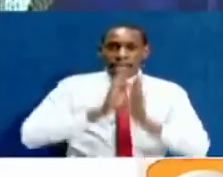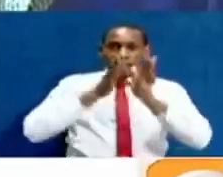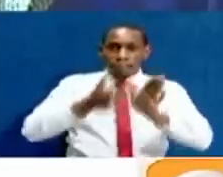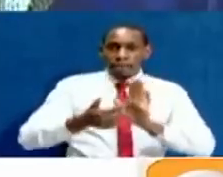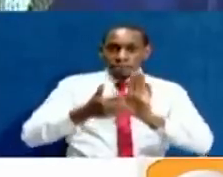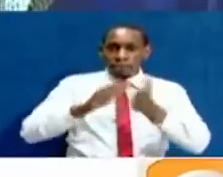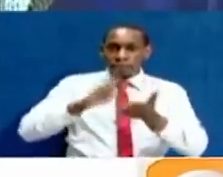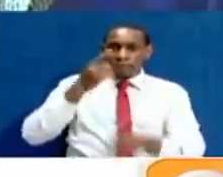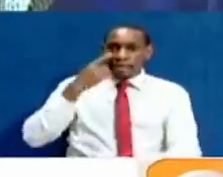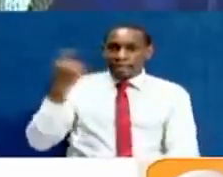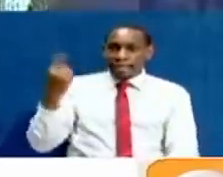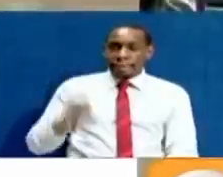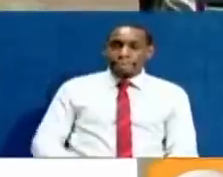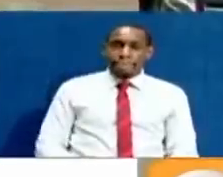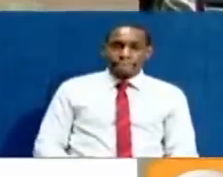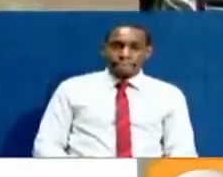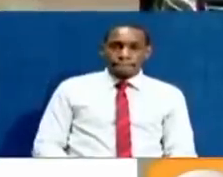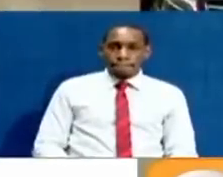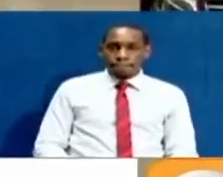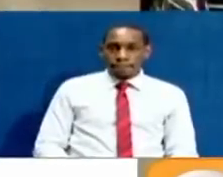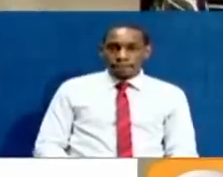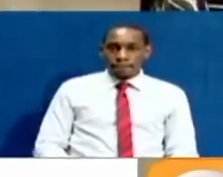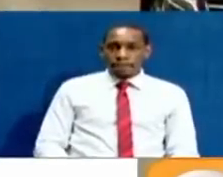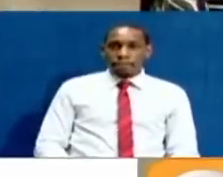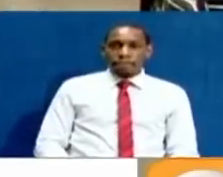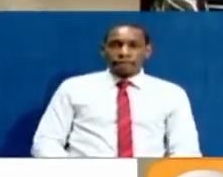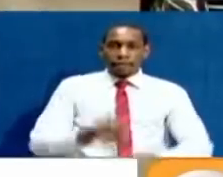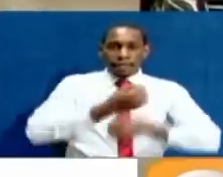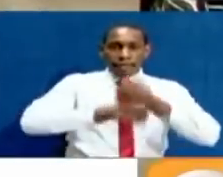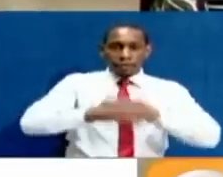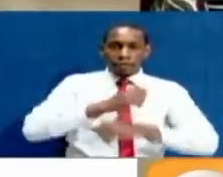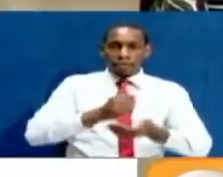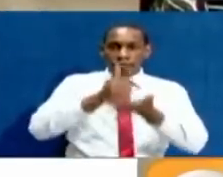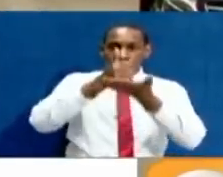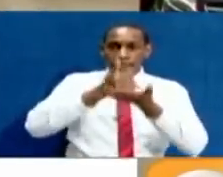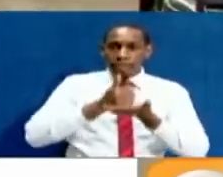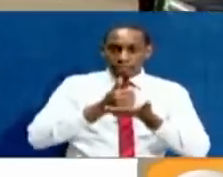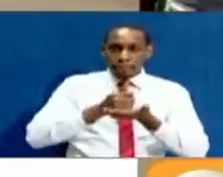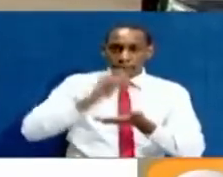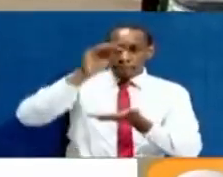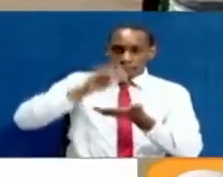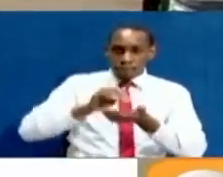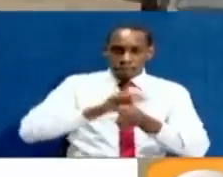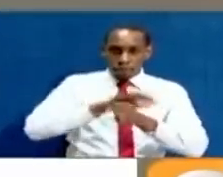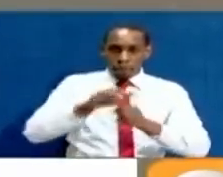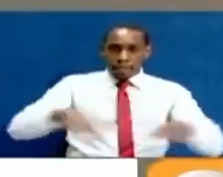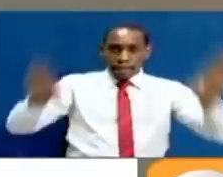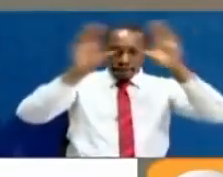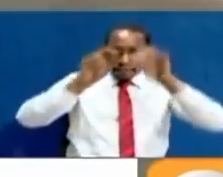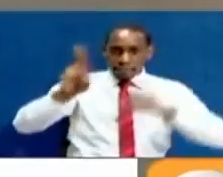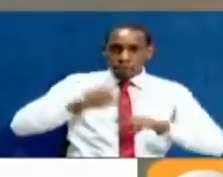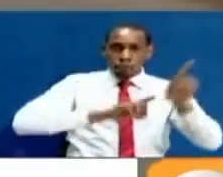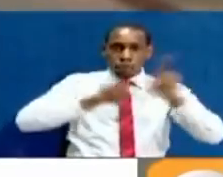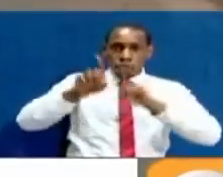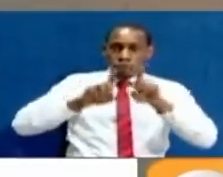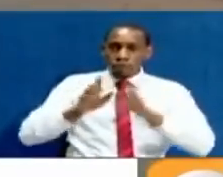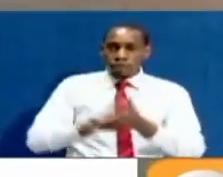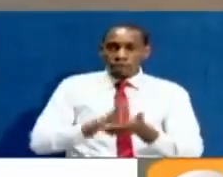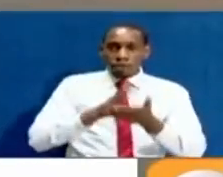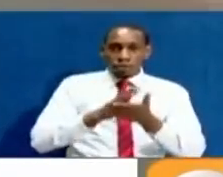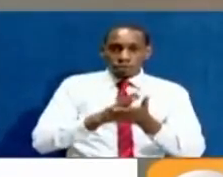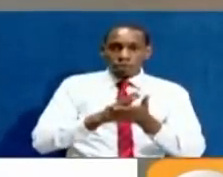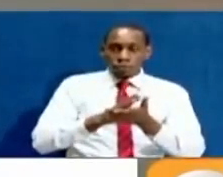Otieno reports. With tough measures to help curb the spread of COVID-19, President Kenyatta's tour was a